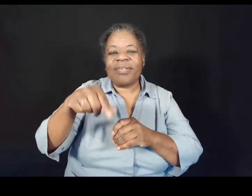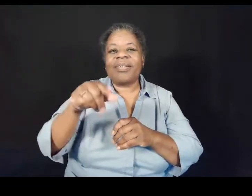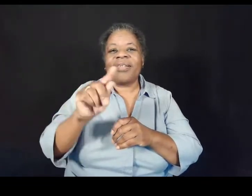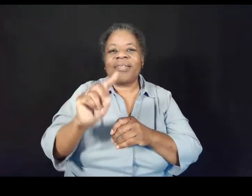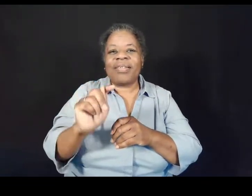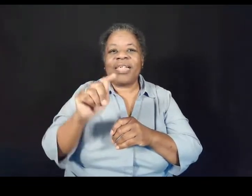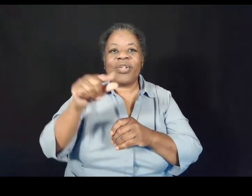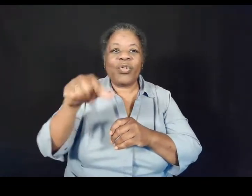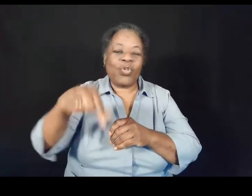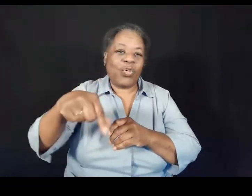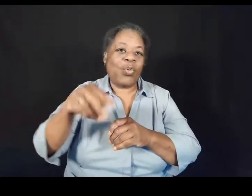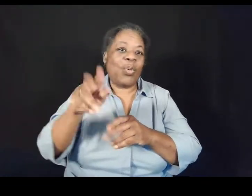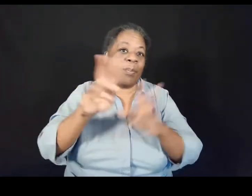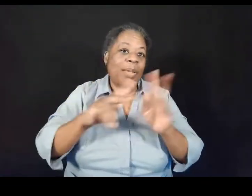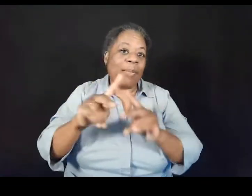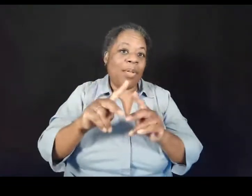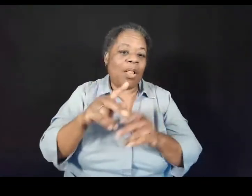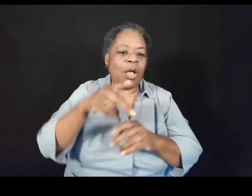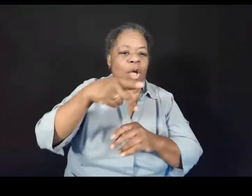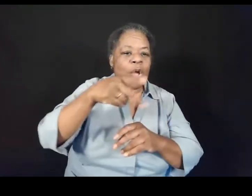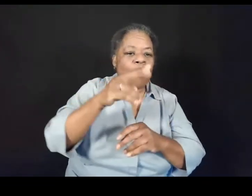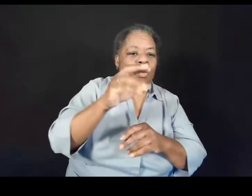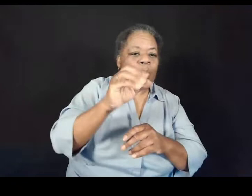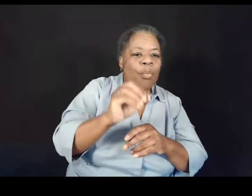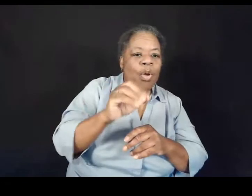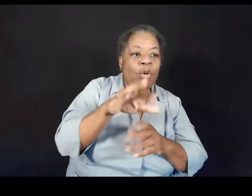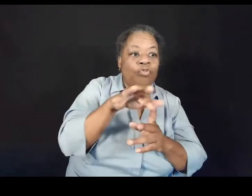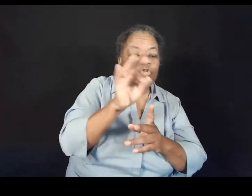pro-choice people, pro-life people,